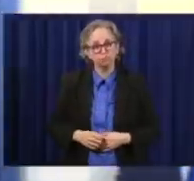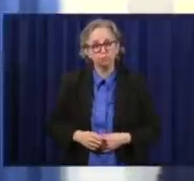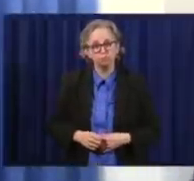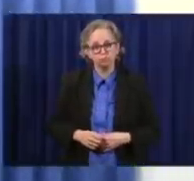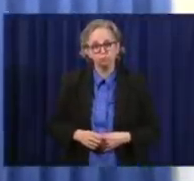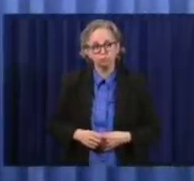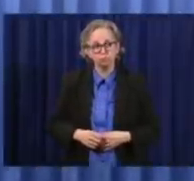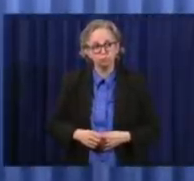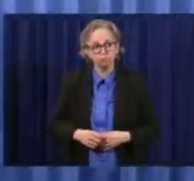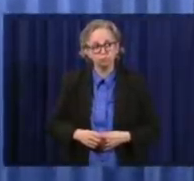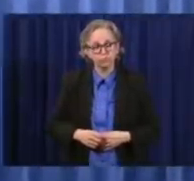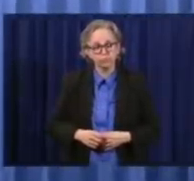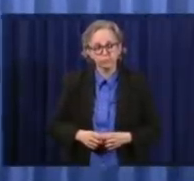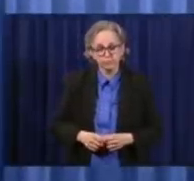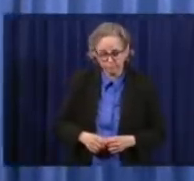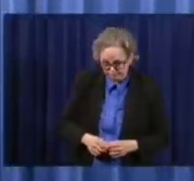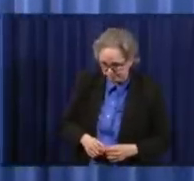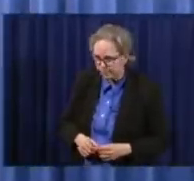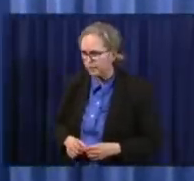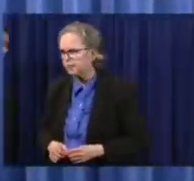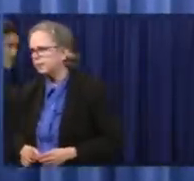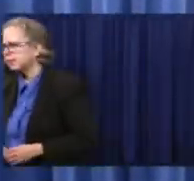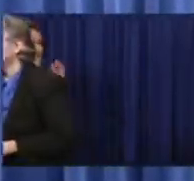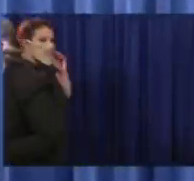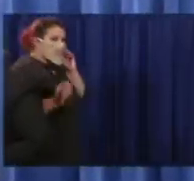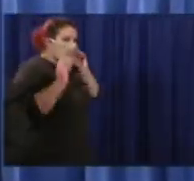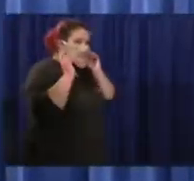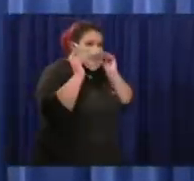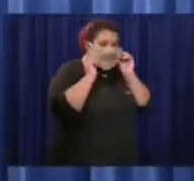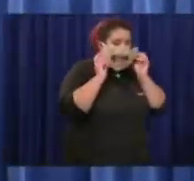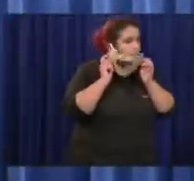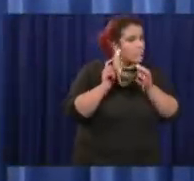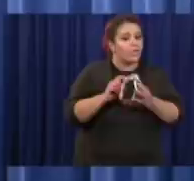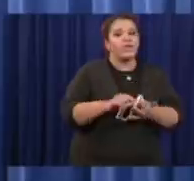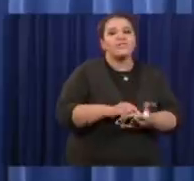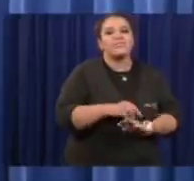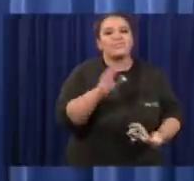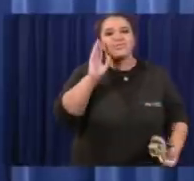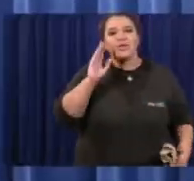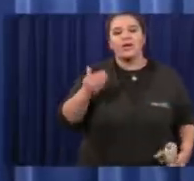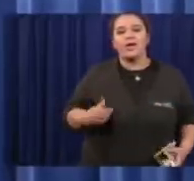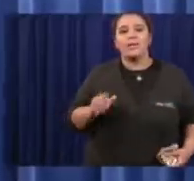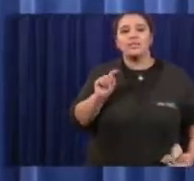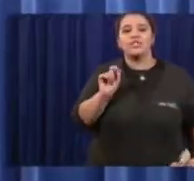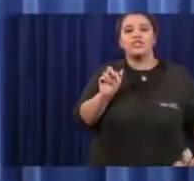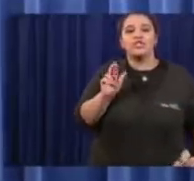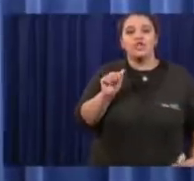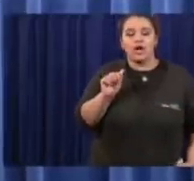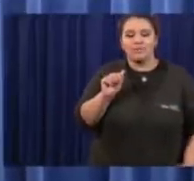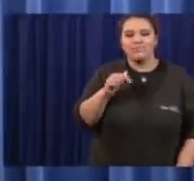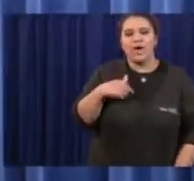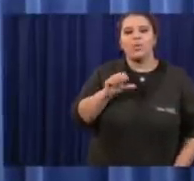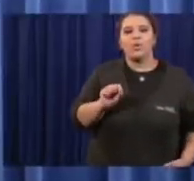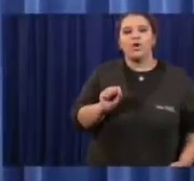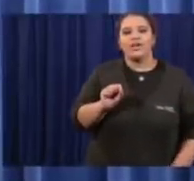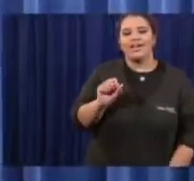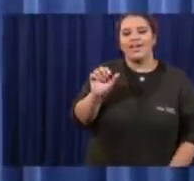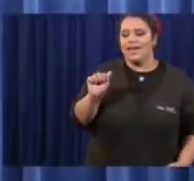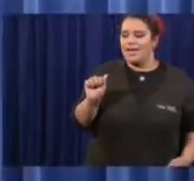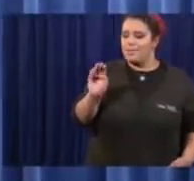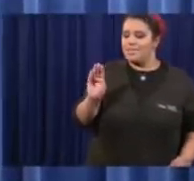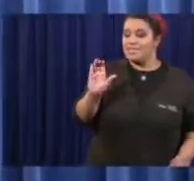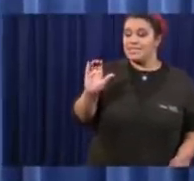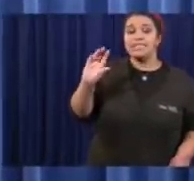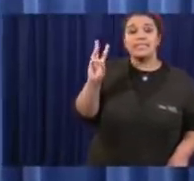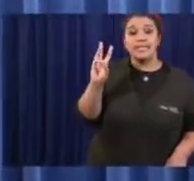Hello, this is Tara Morgan with ABC6. This is for the governor. Hello. I wanted to ask you about President Trump's plans. He had indicated that